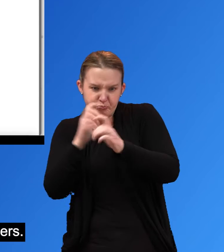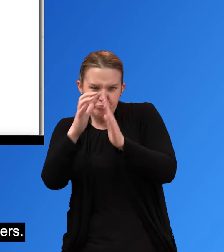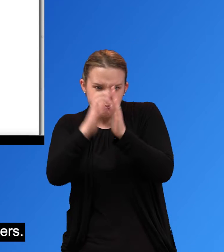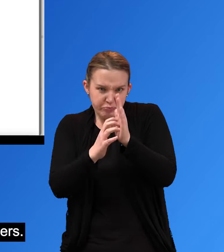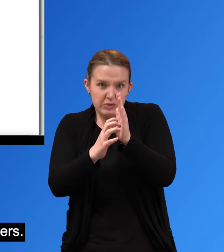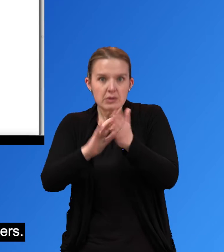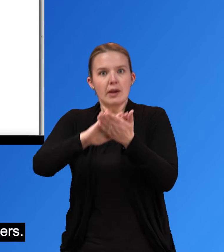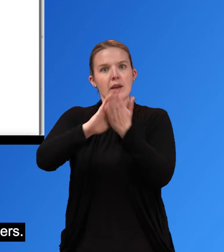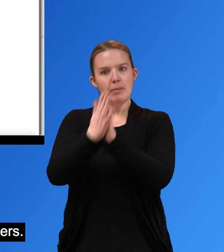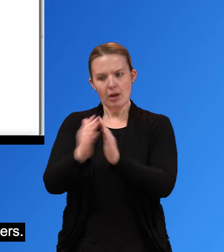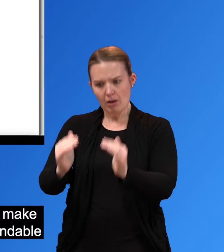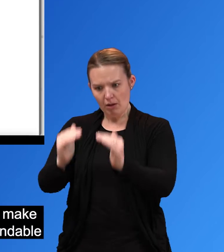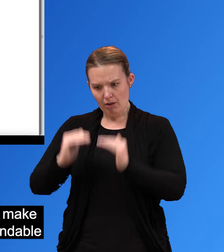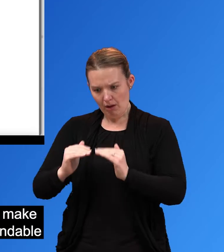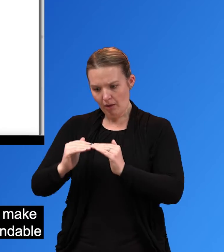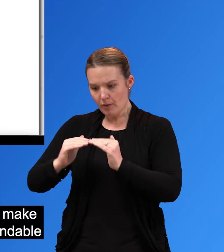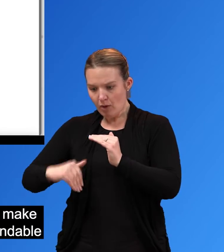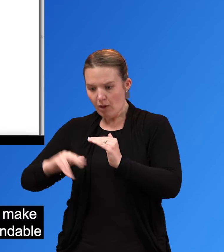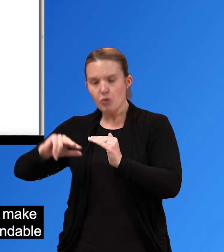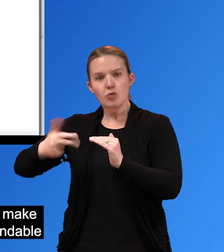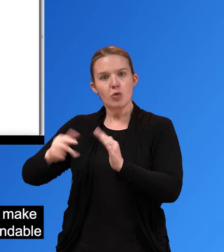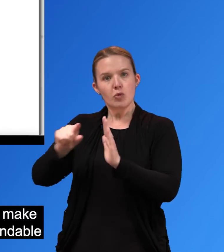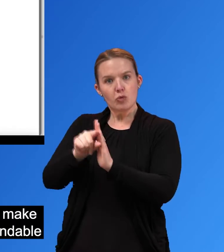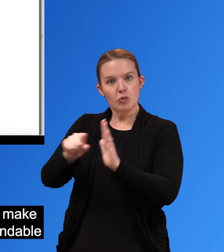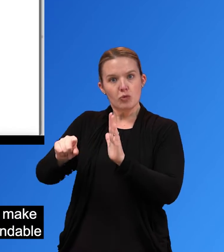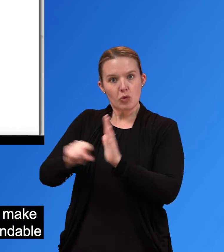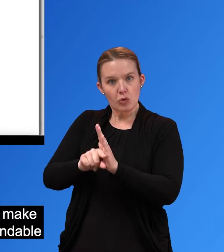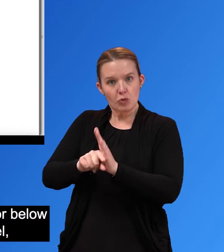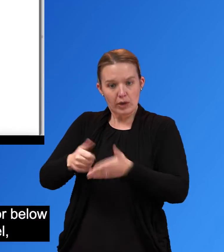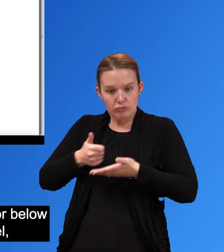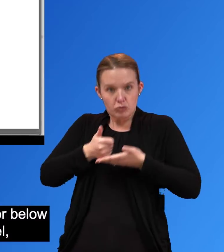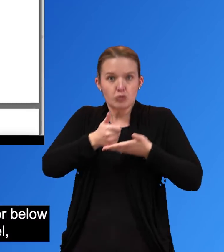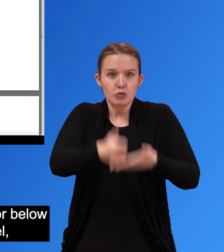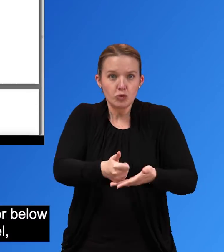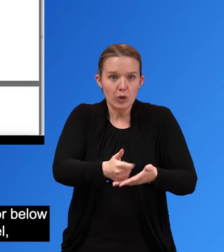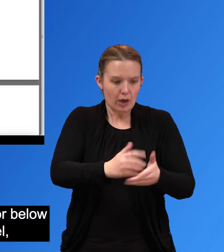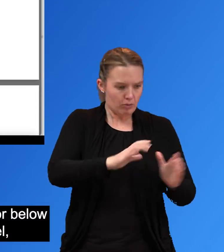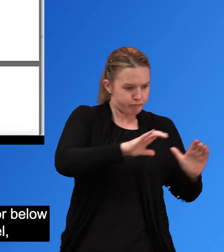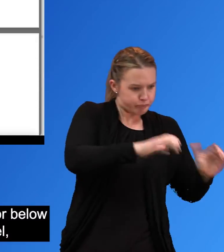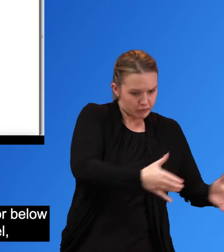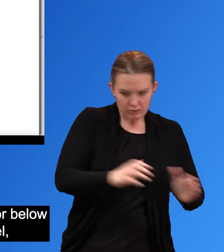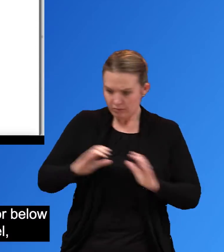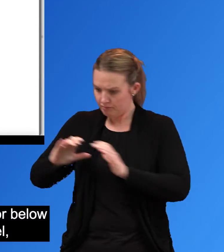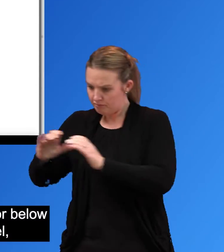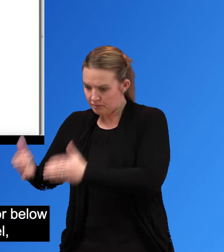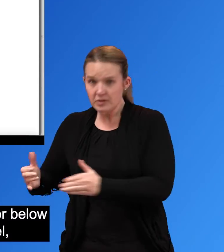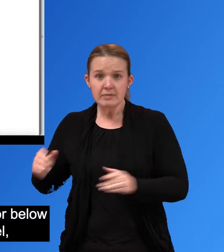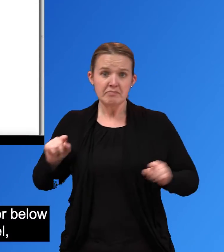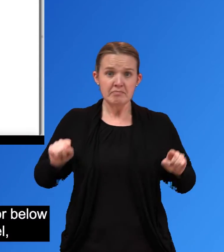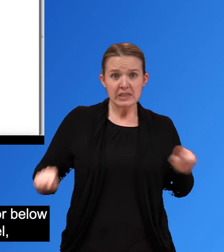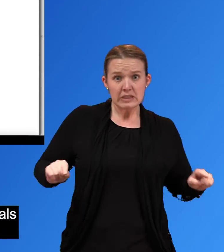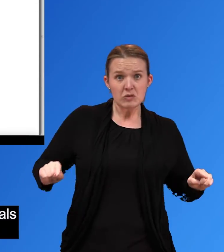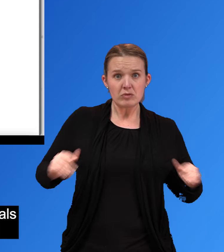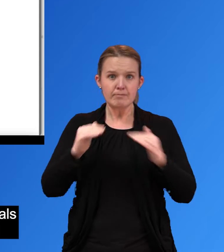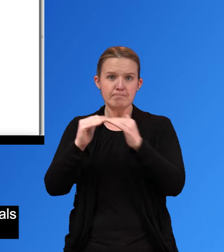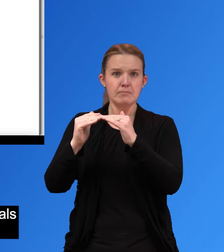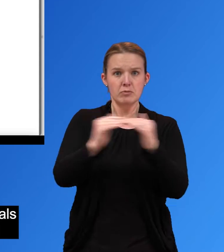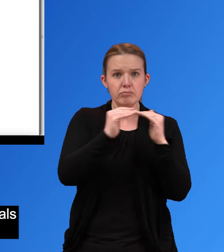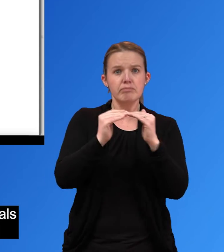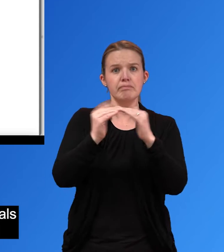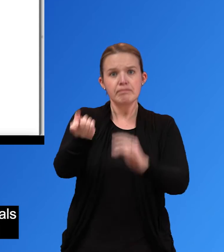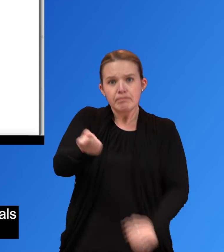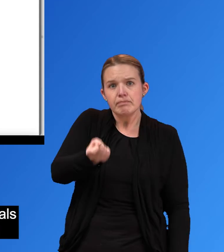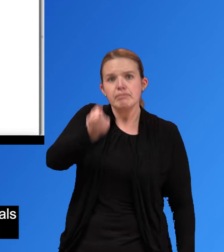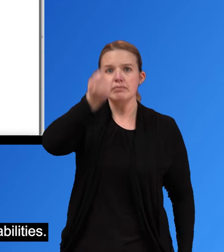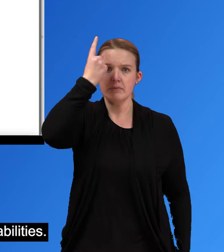readers. The guidelines aim to make the materials understandable to people who read at or below a third grade level, especially